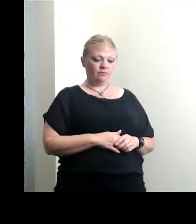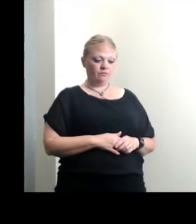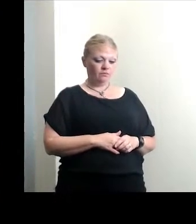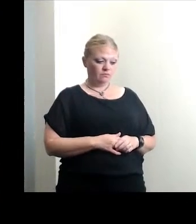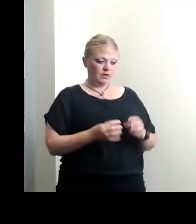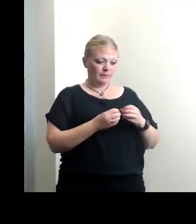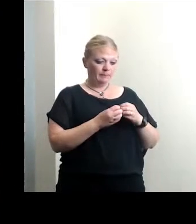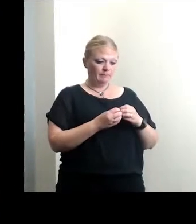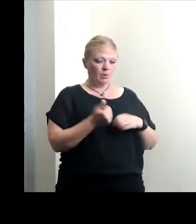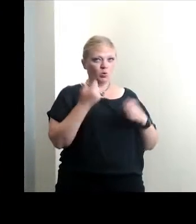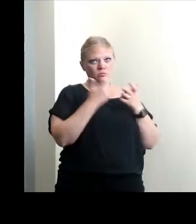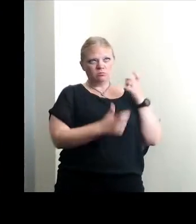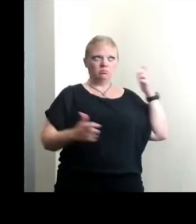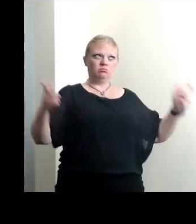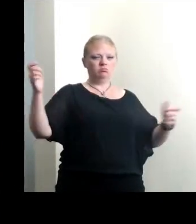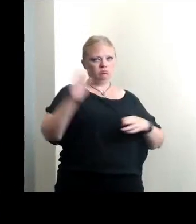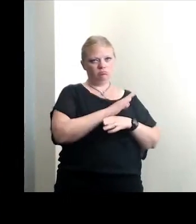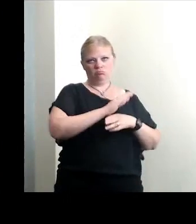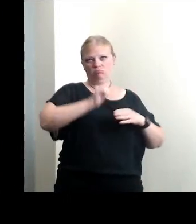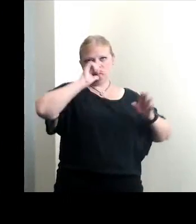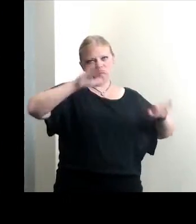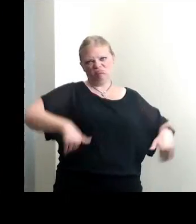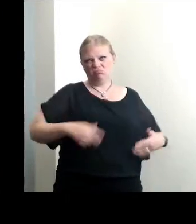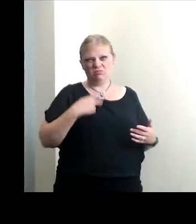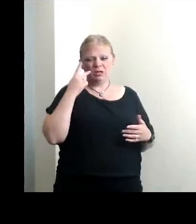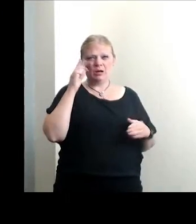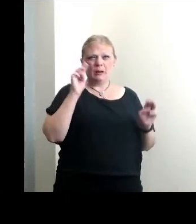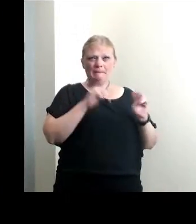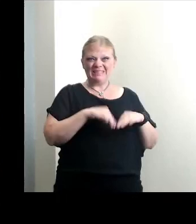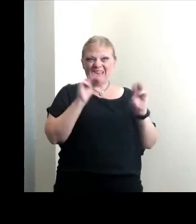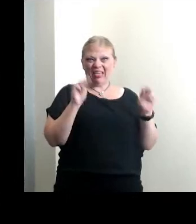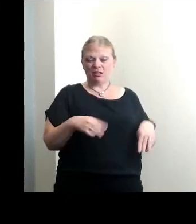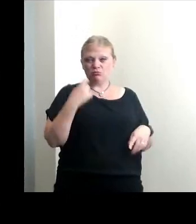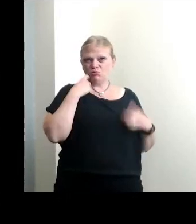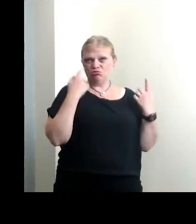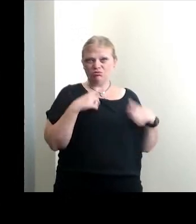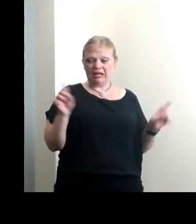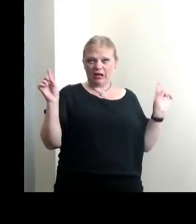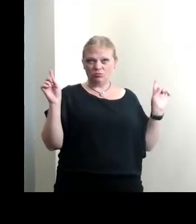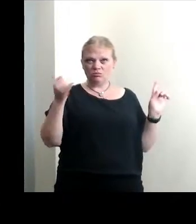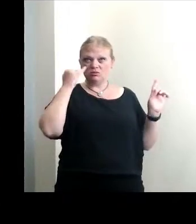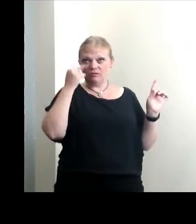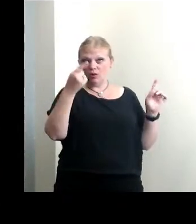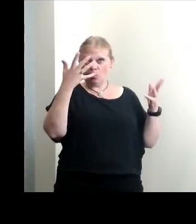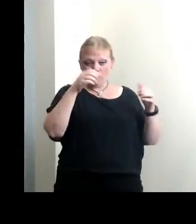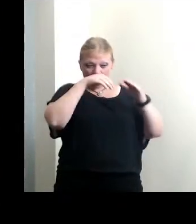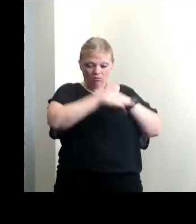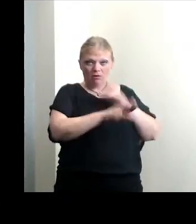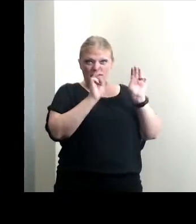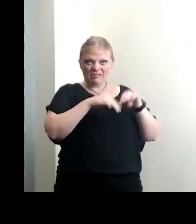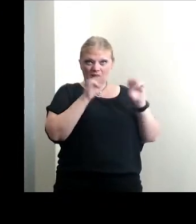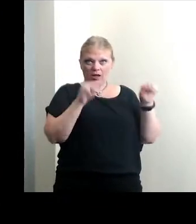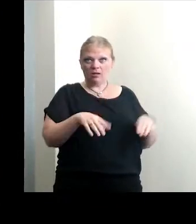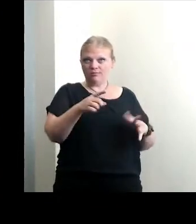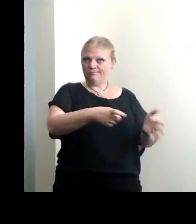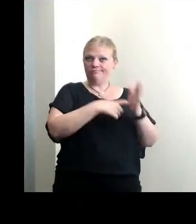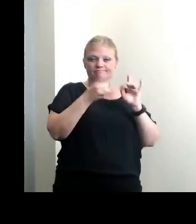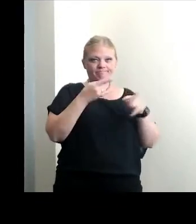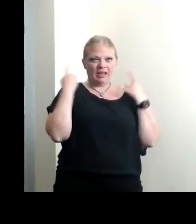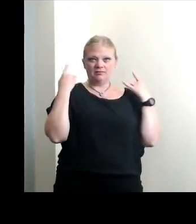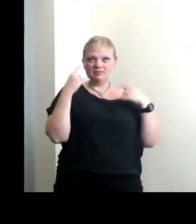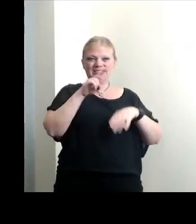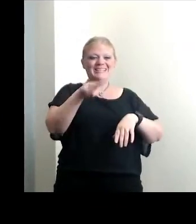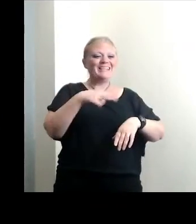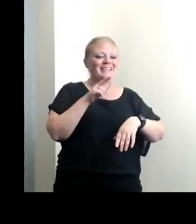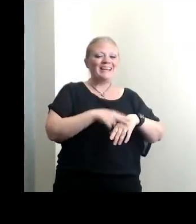Most larger establishments have not done that. I saw McDonald's just announced if you want to enter a McDonald's, you have to wear a mask